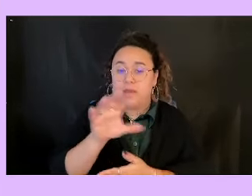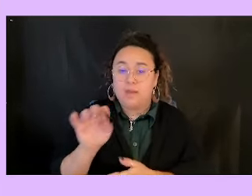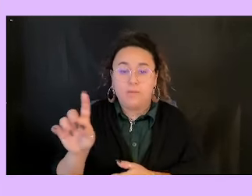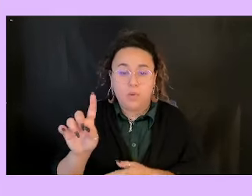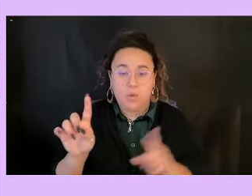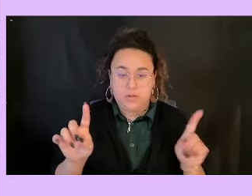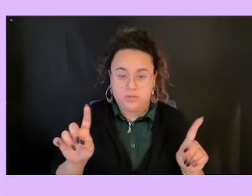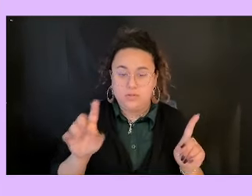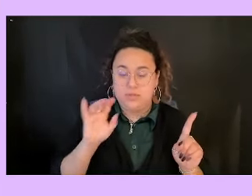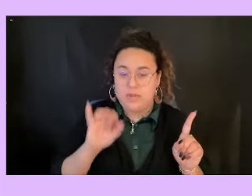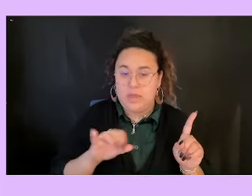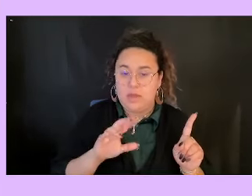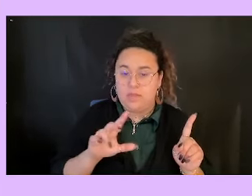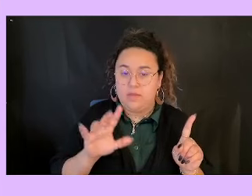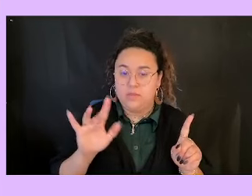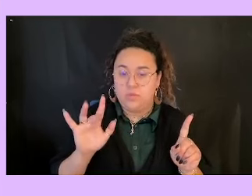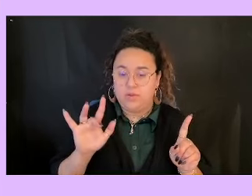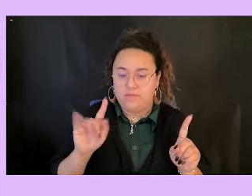its